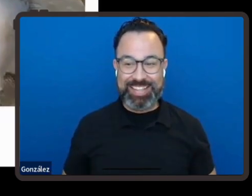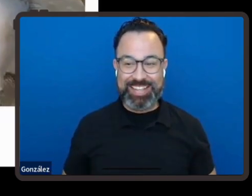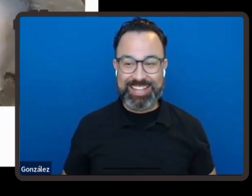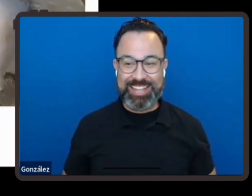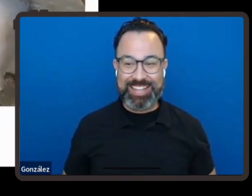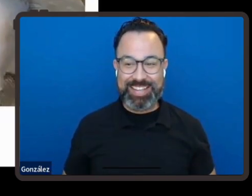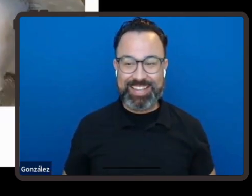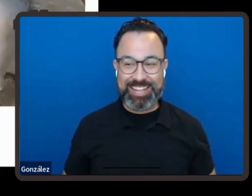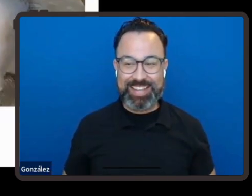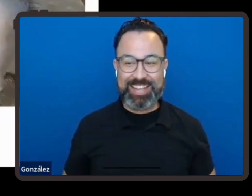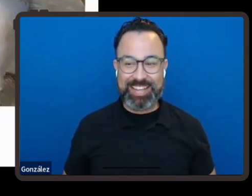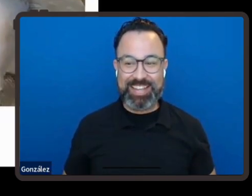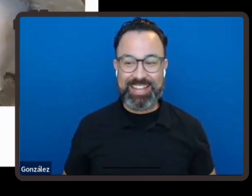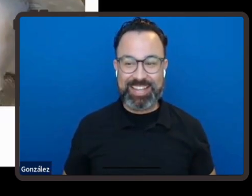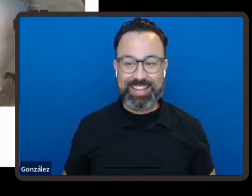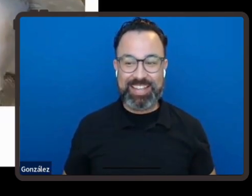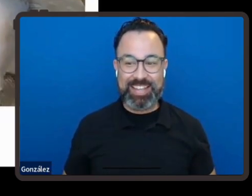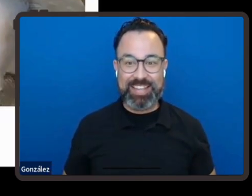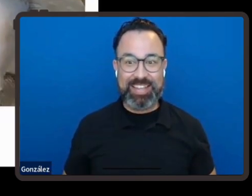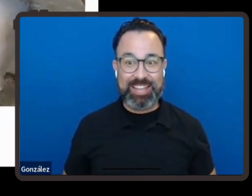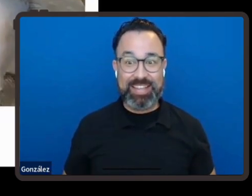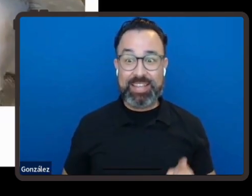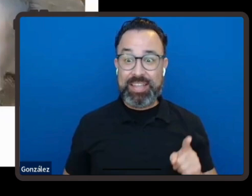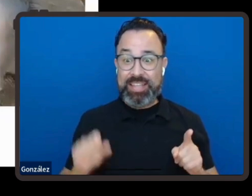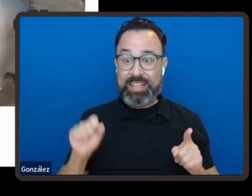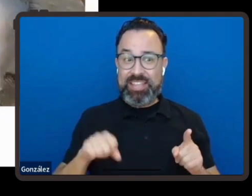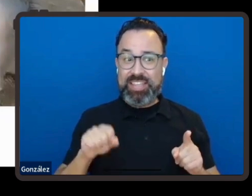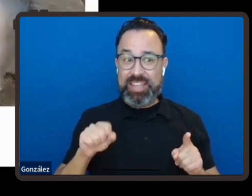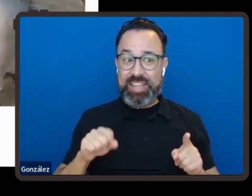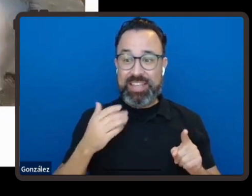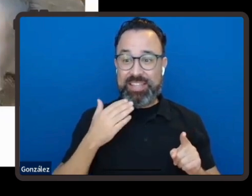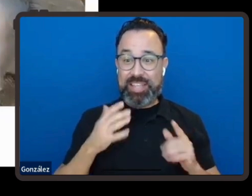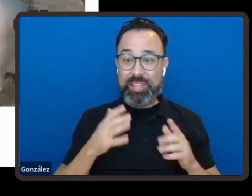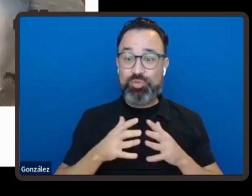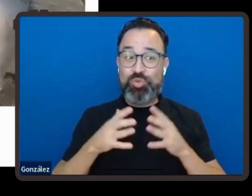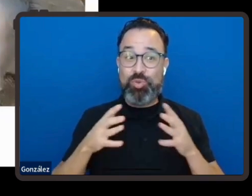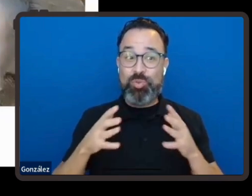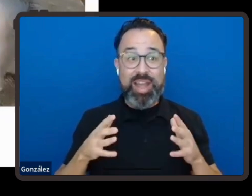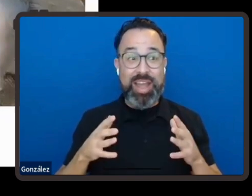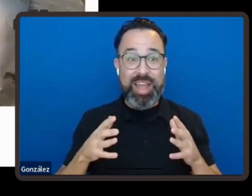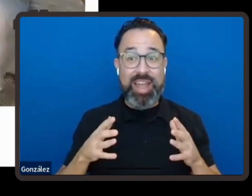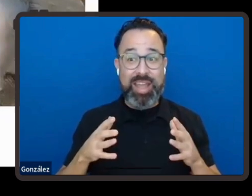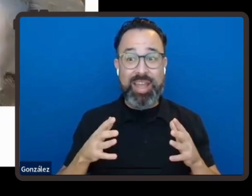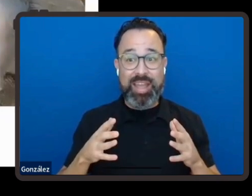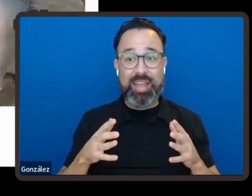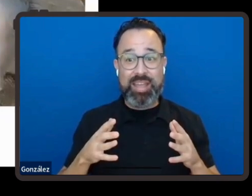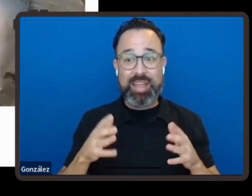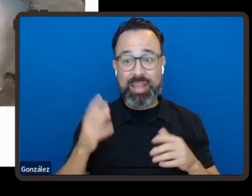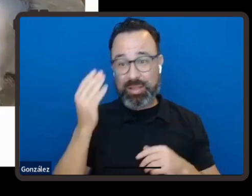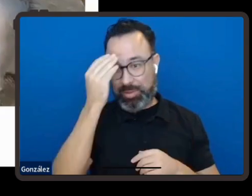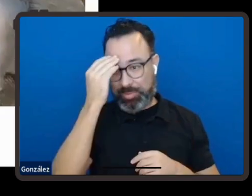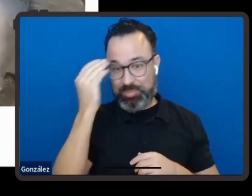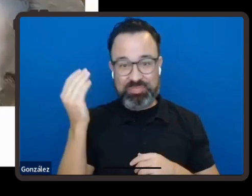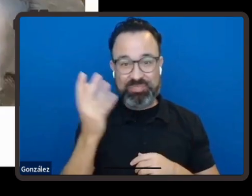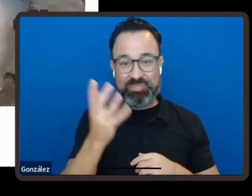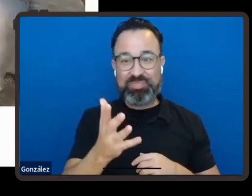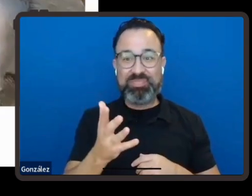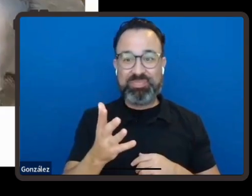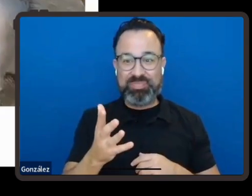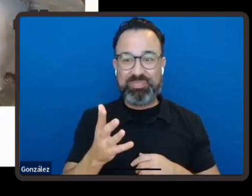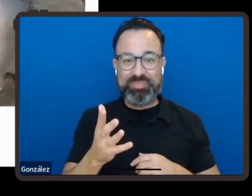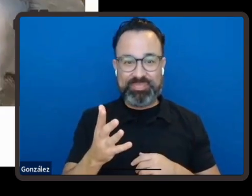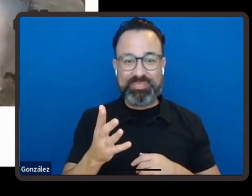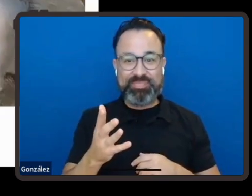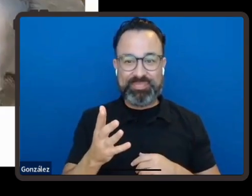Yes, thank you so very much. I just wanted to also share that we have been sharing the links to